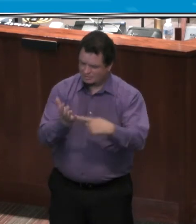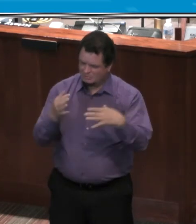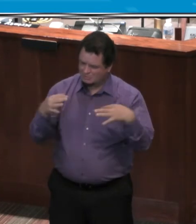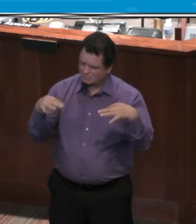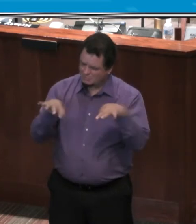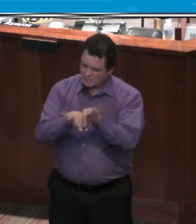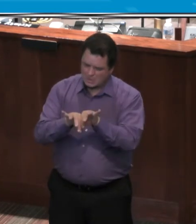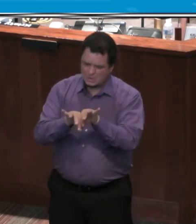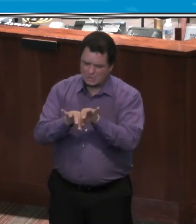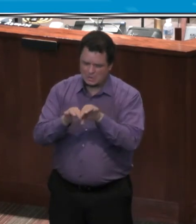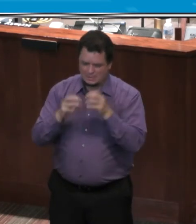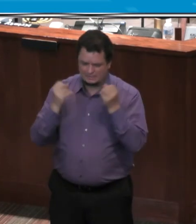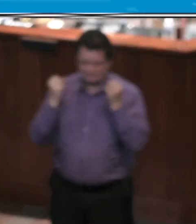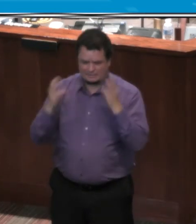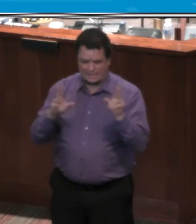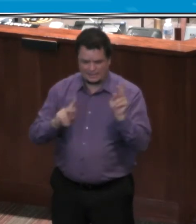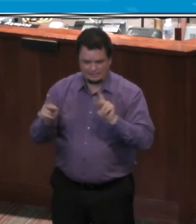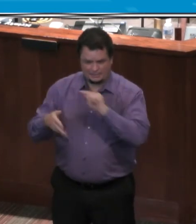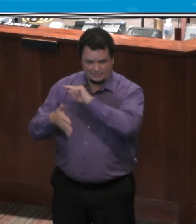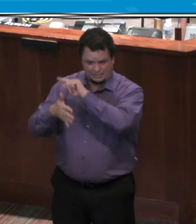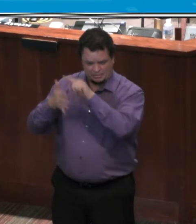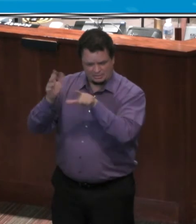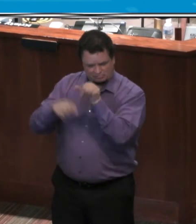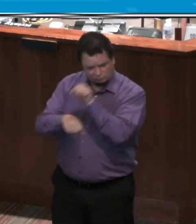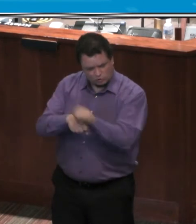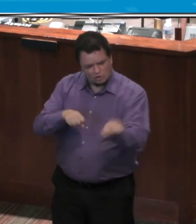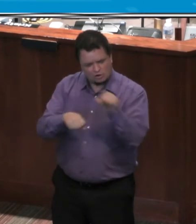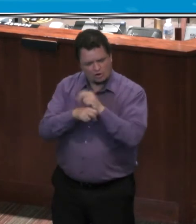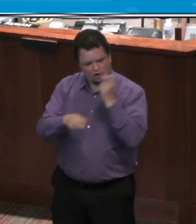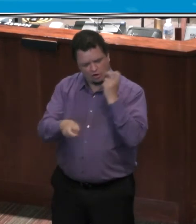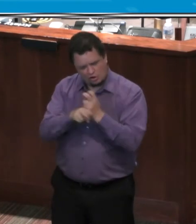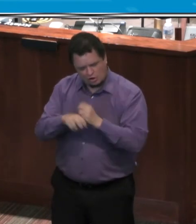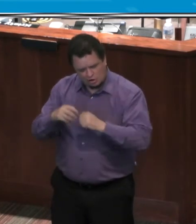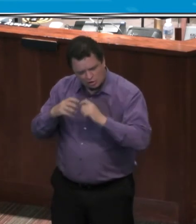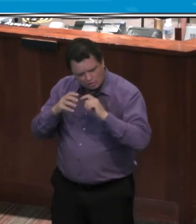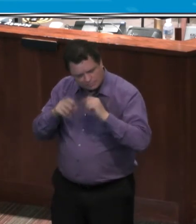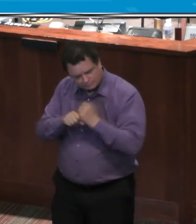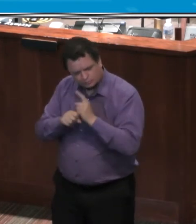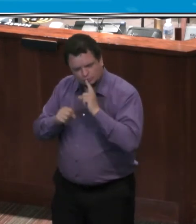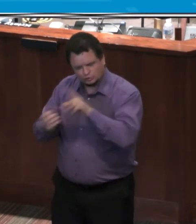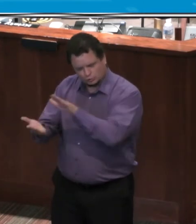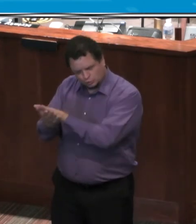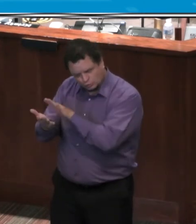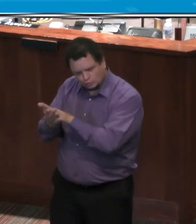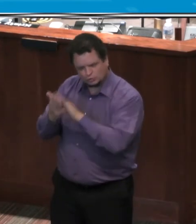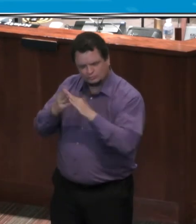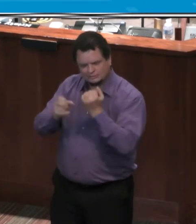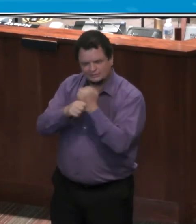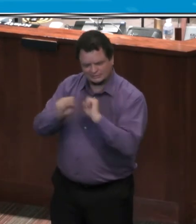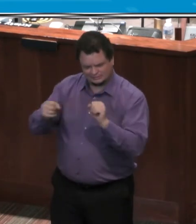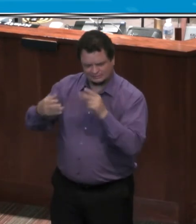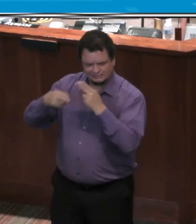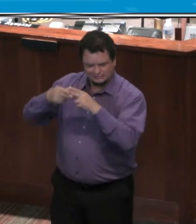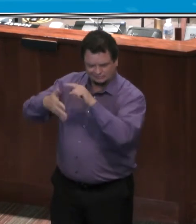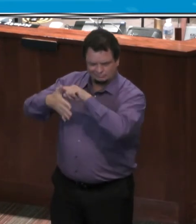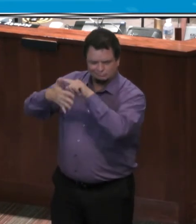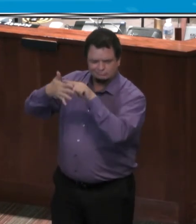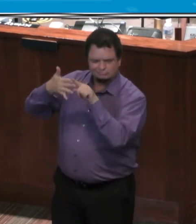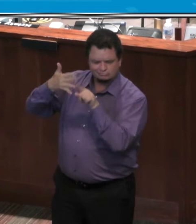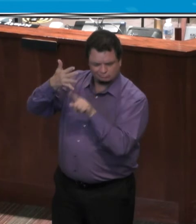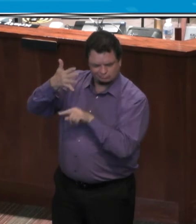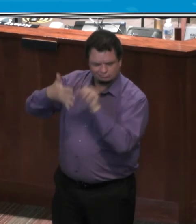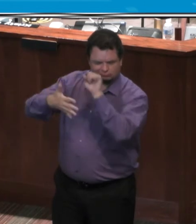Tucker, Dr. Leon Kelly, as well as Susan Payne for really being the structure of this and seeing it all the way through. They were really there